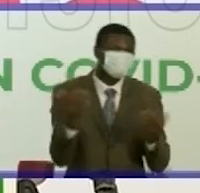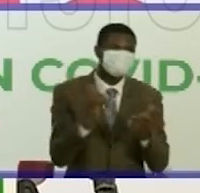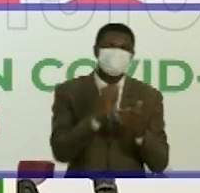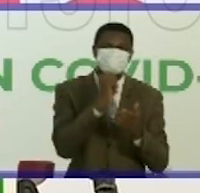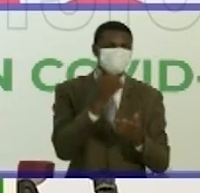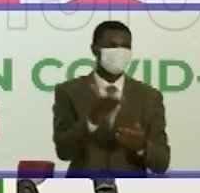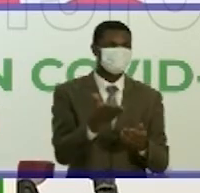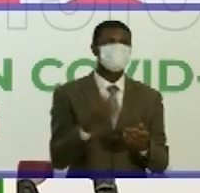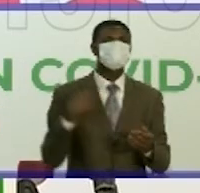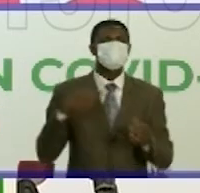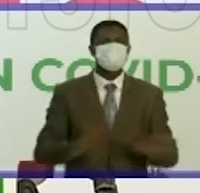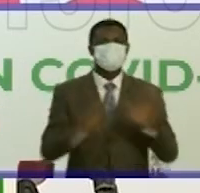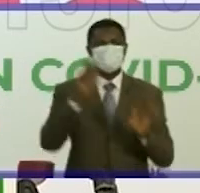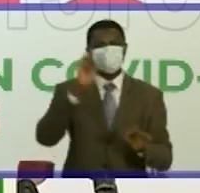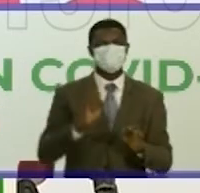behavior change.